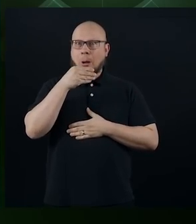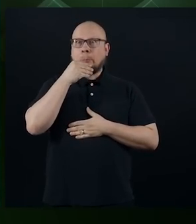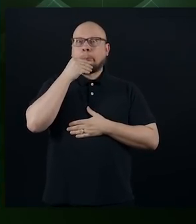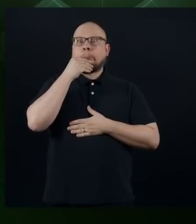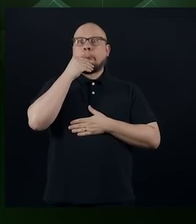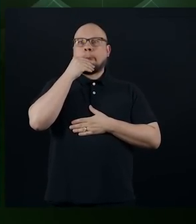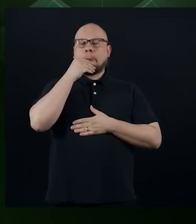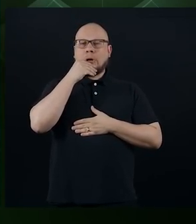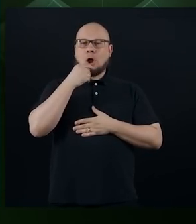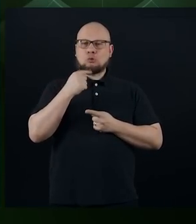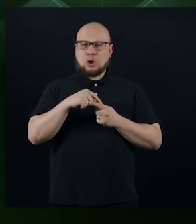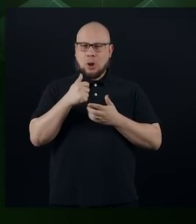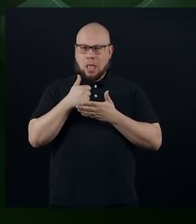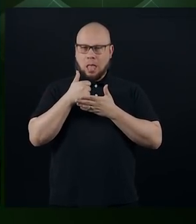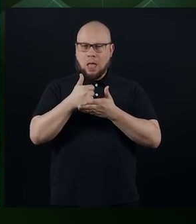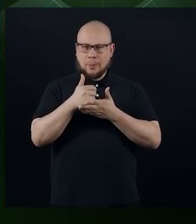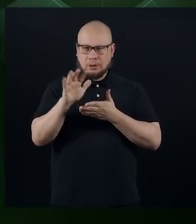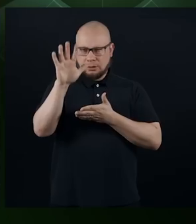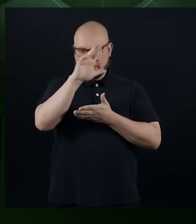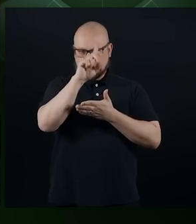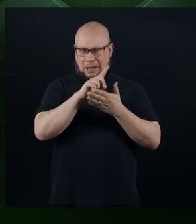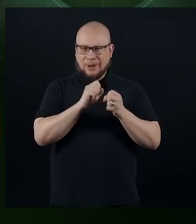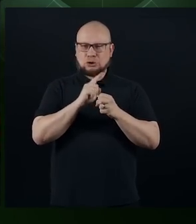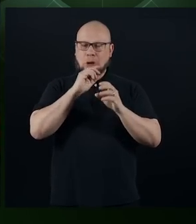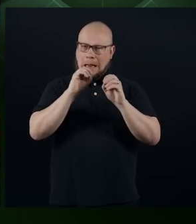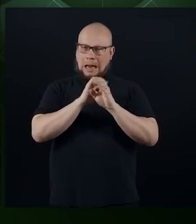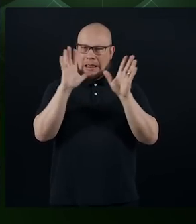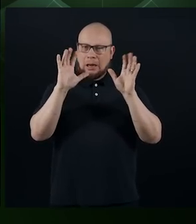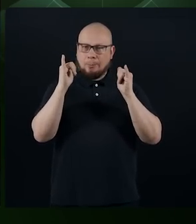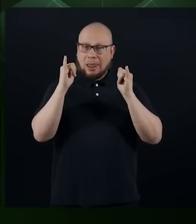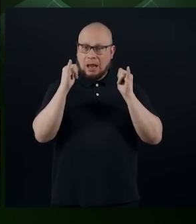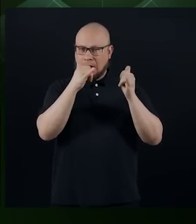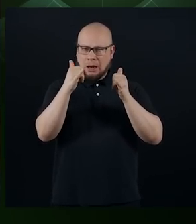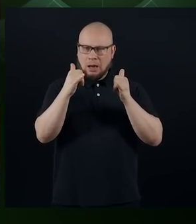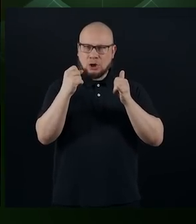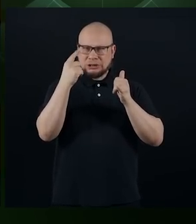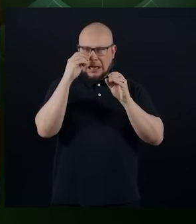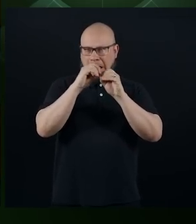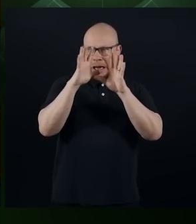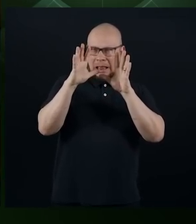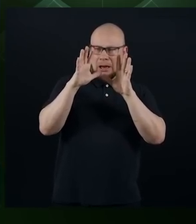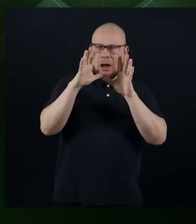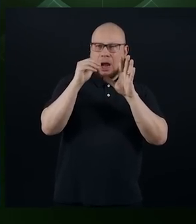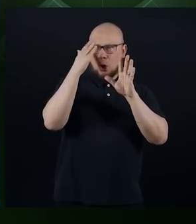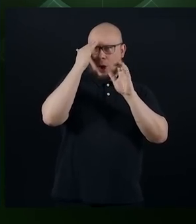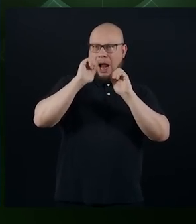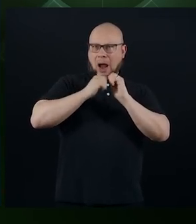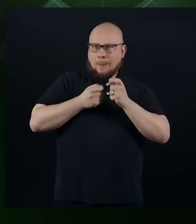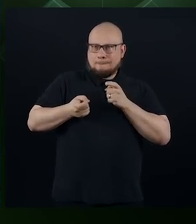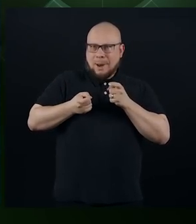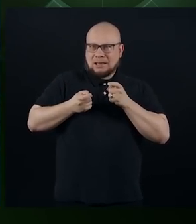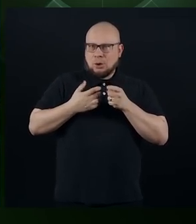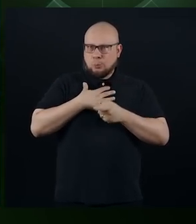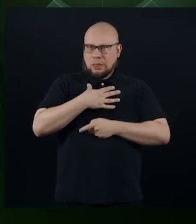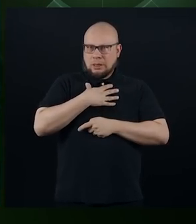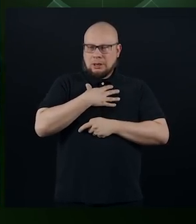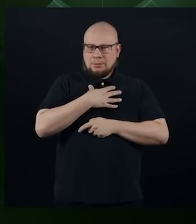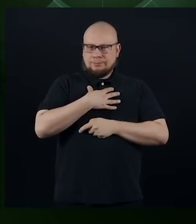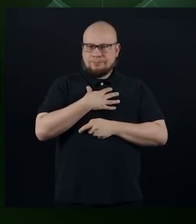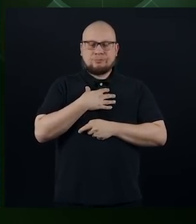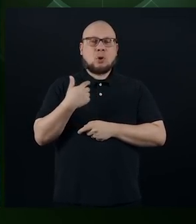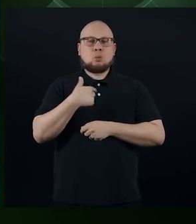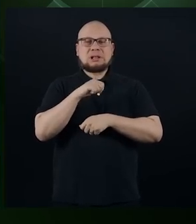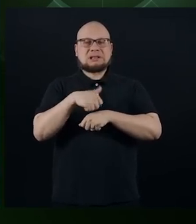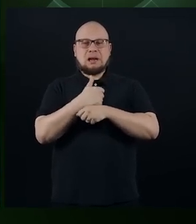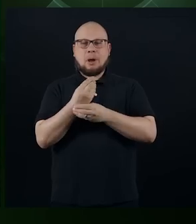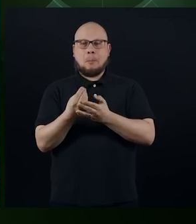that and be able to get their air back so that they can adventure for longer in a way that's really intuitive. So we have these plants